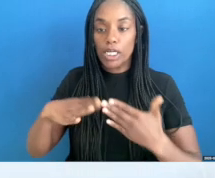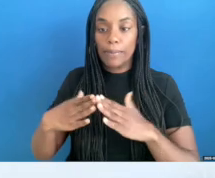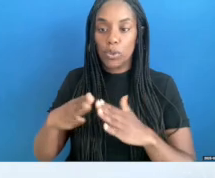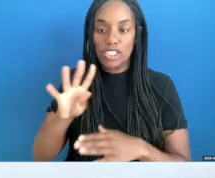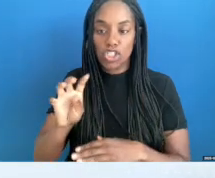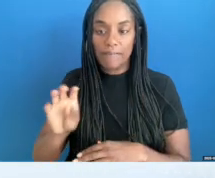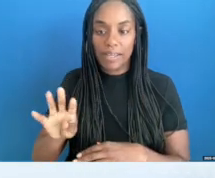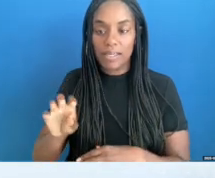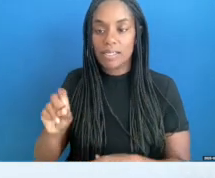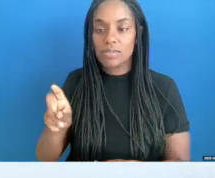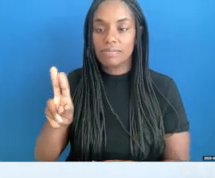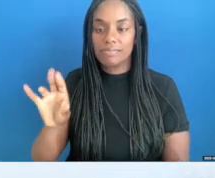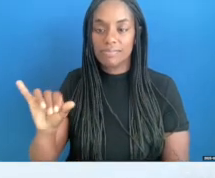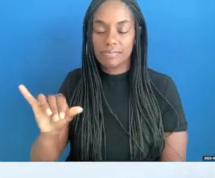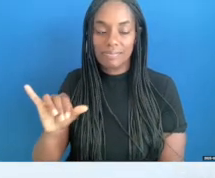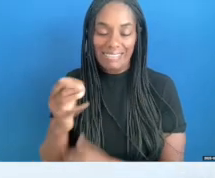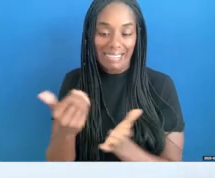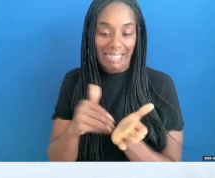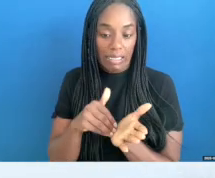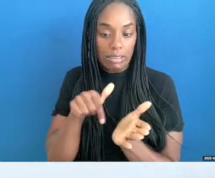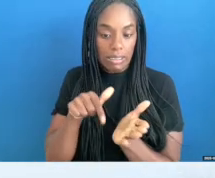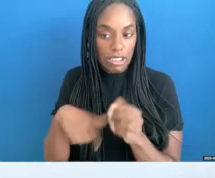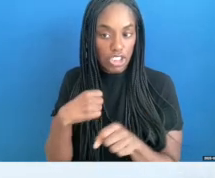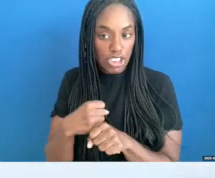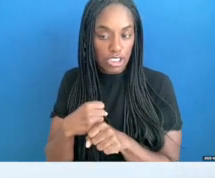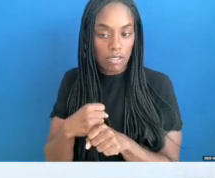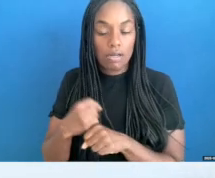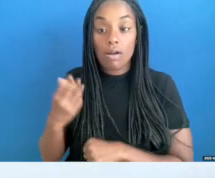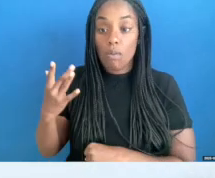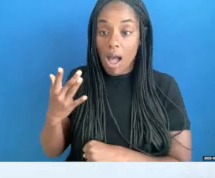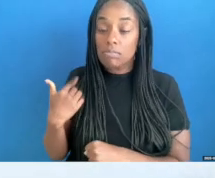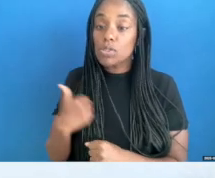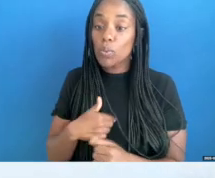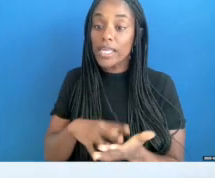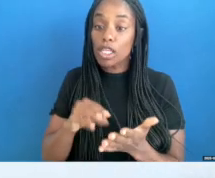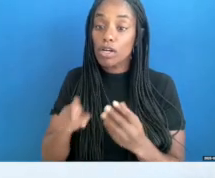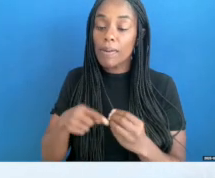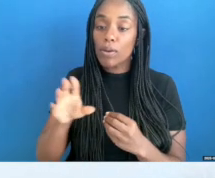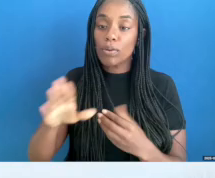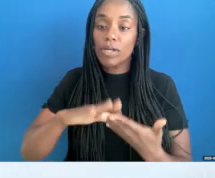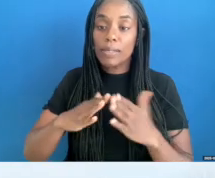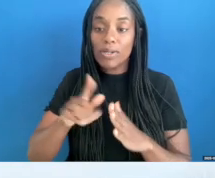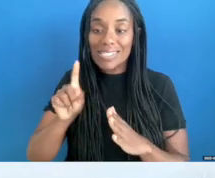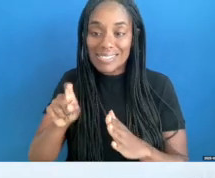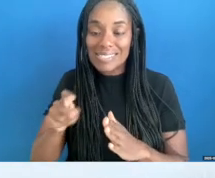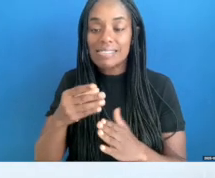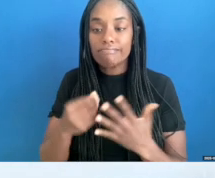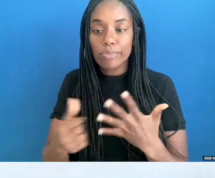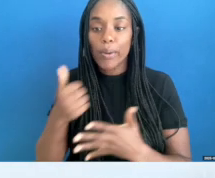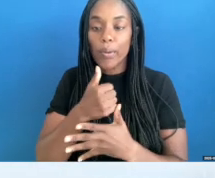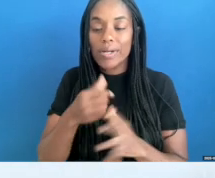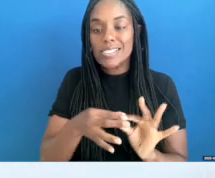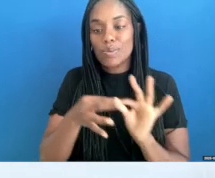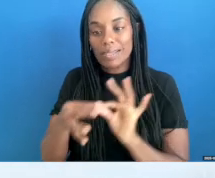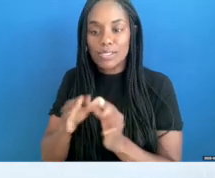survey again this year so we can learn about your community's needs and priorities related to